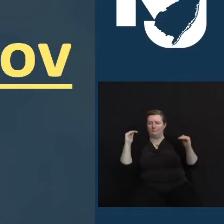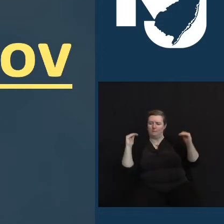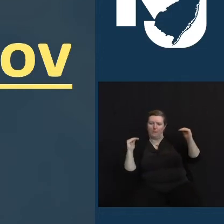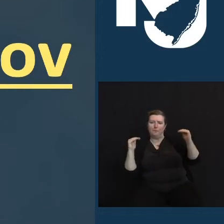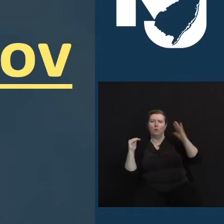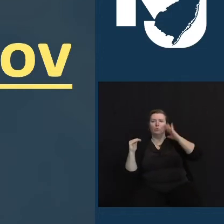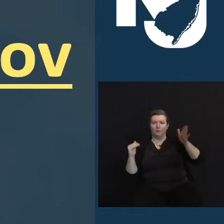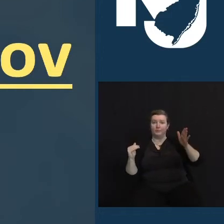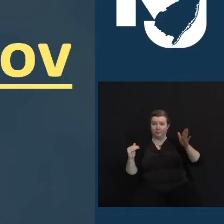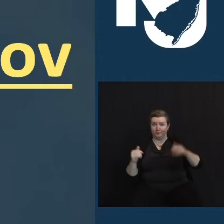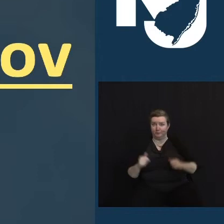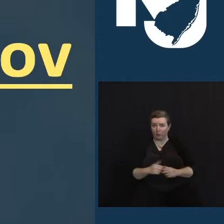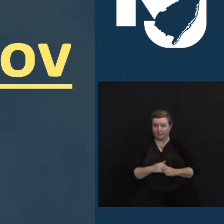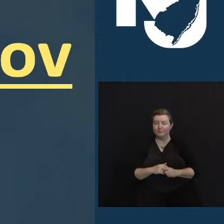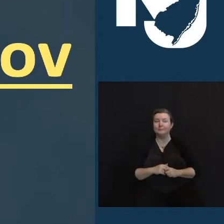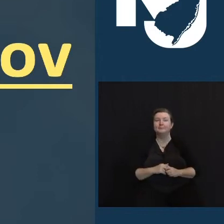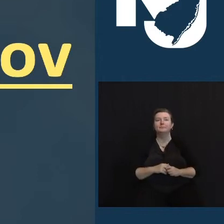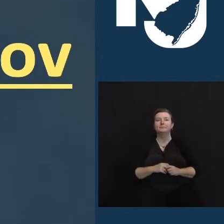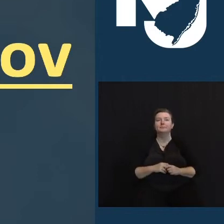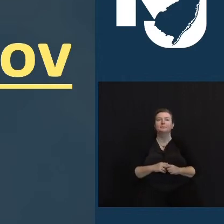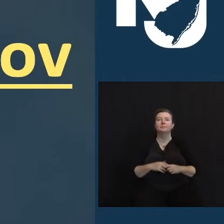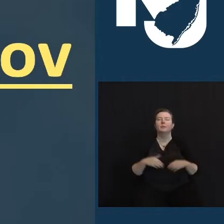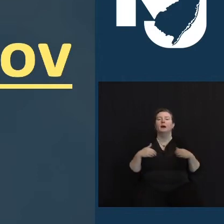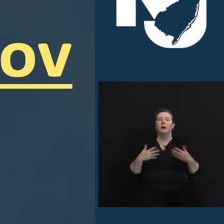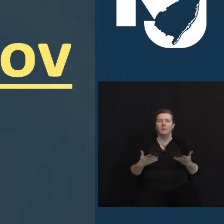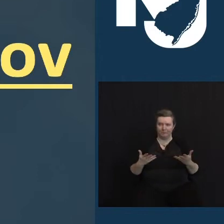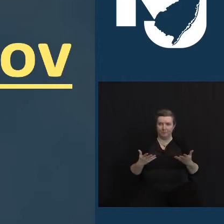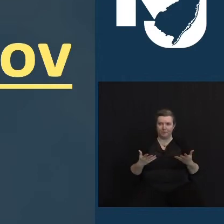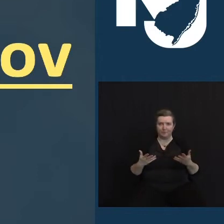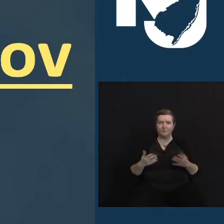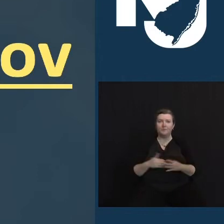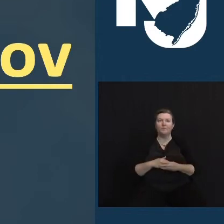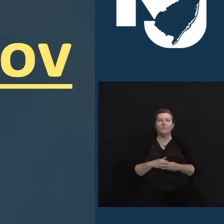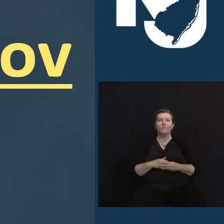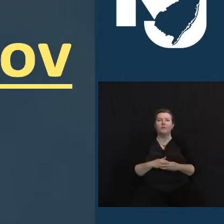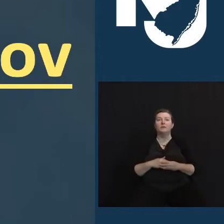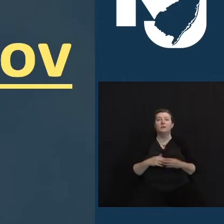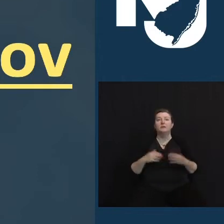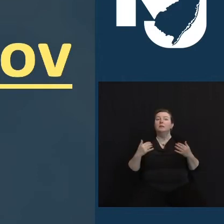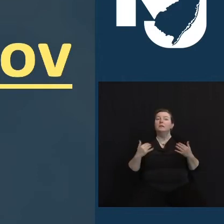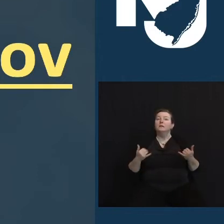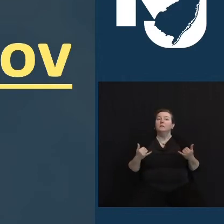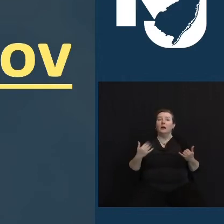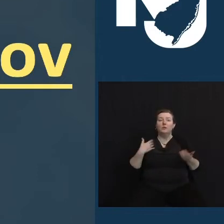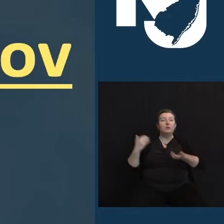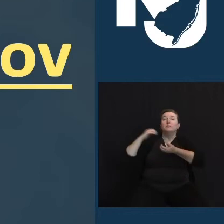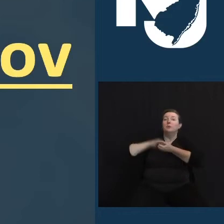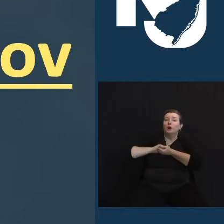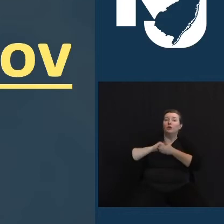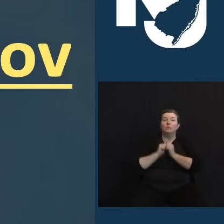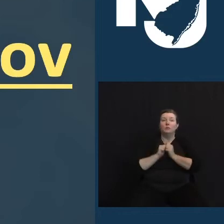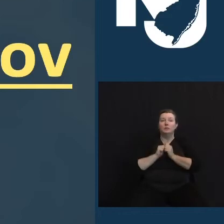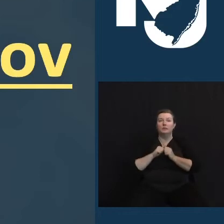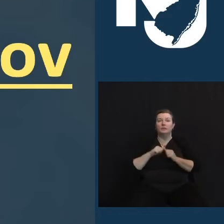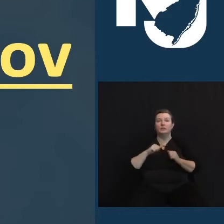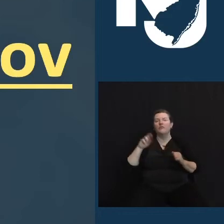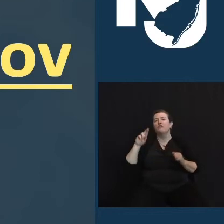dosages. As we move forward with this expansion, our pharmacy partners, in fact, I have right in front of me, we